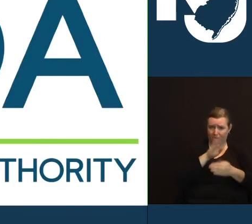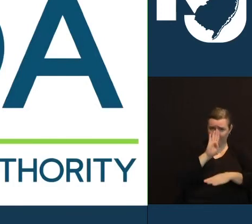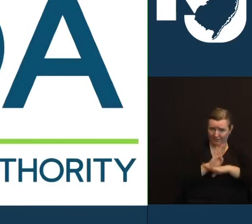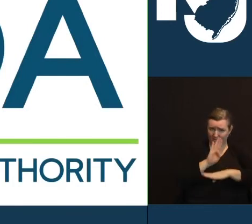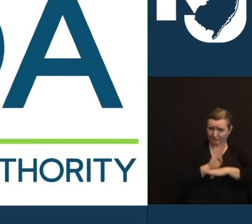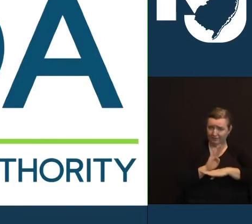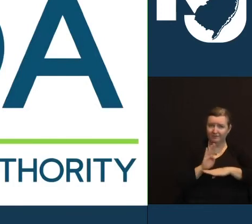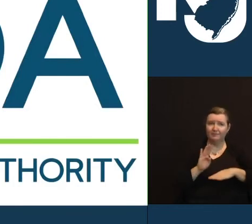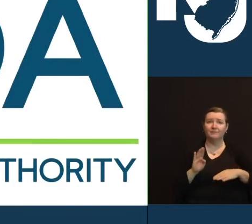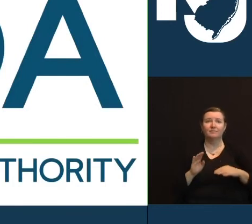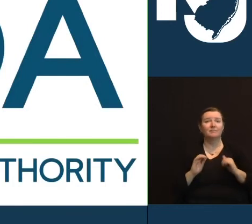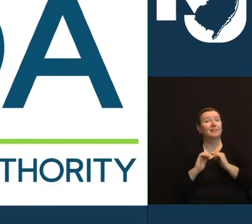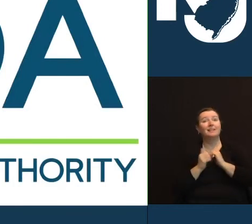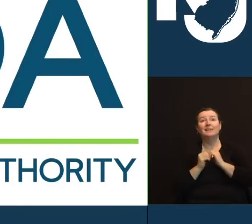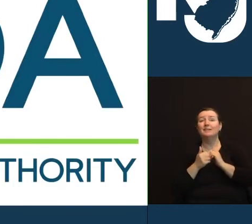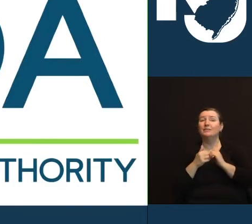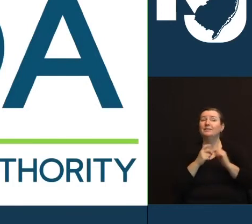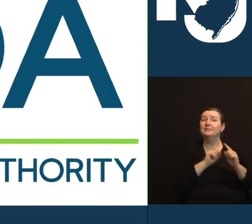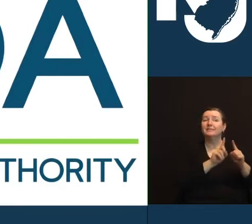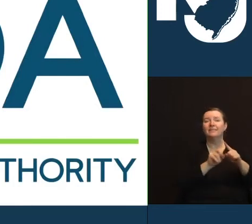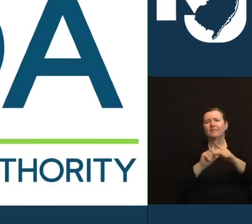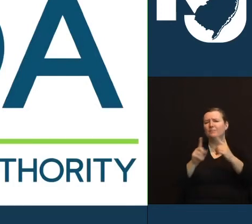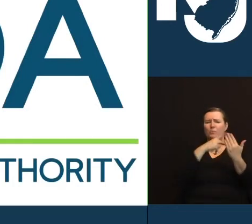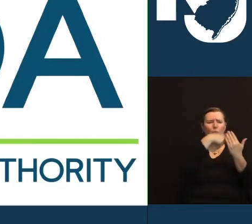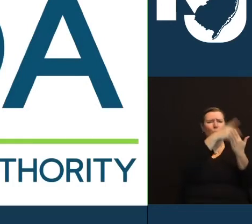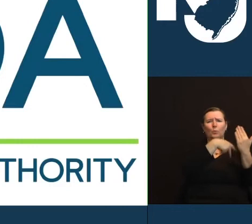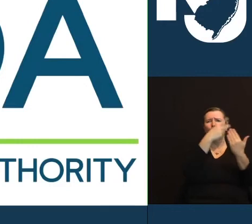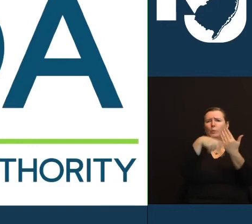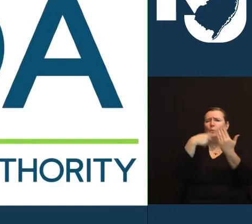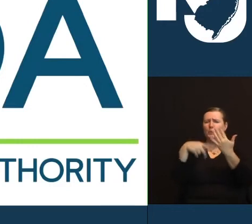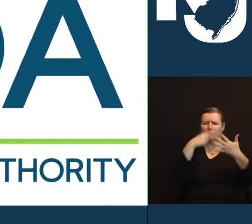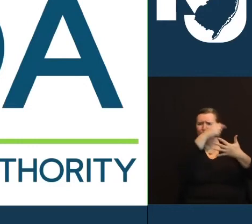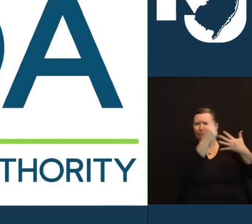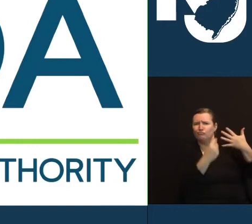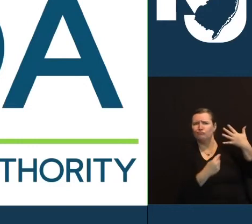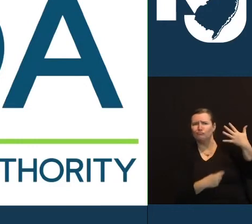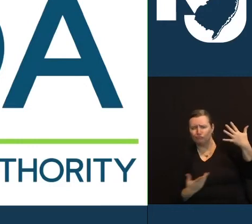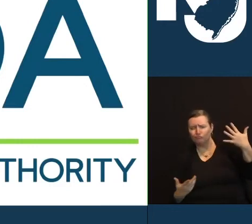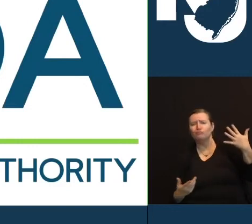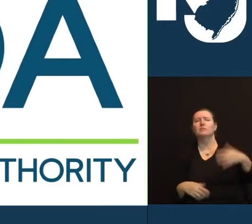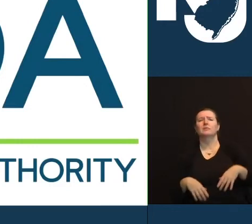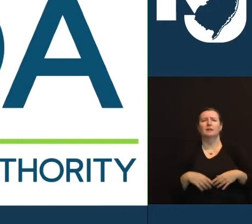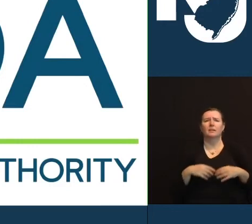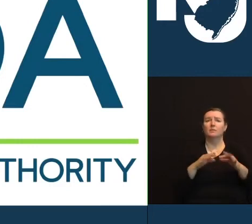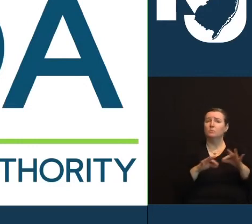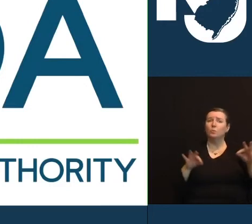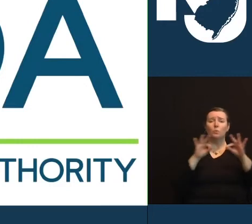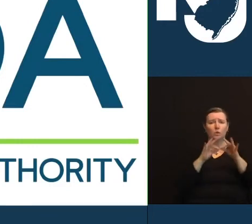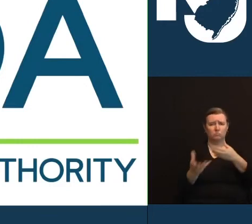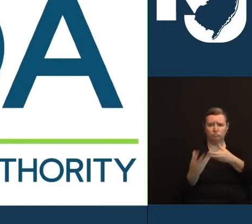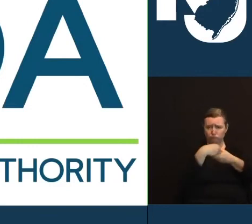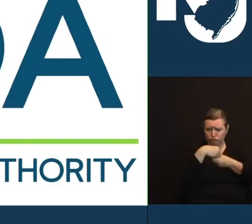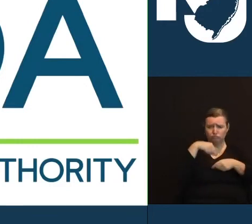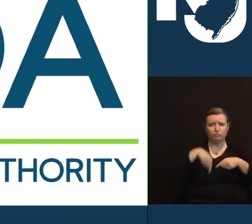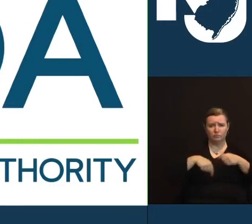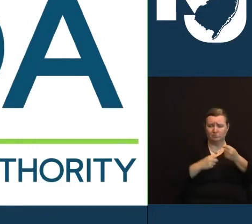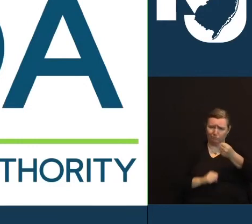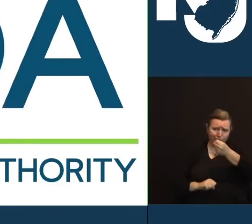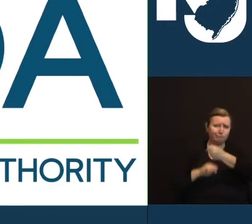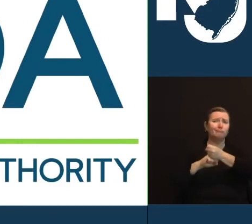its suite of assistance programs, and each and every one is a vital part of our economy. Let me talk about one of